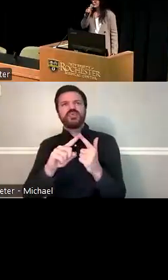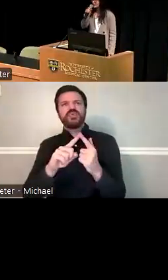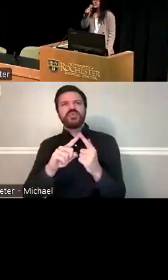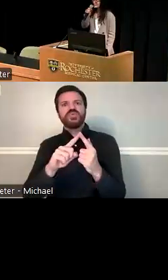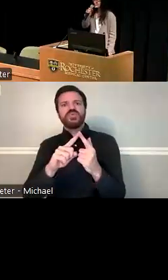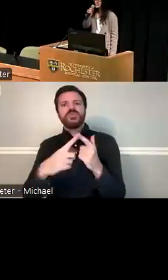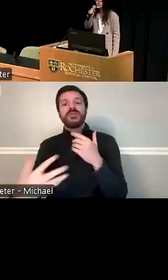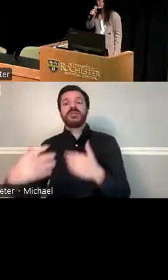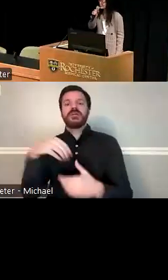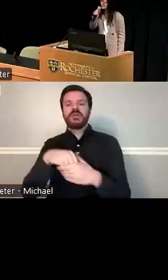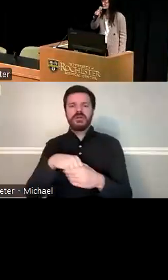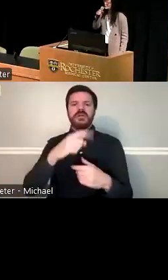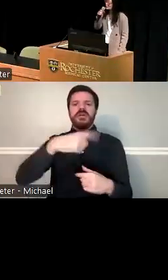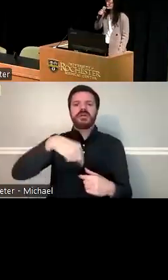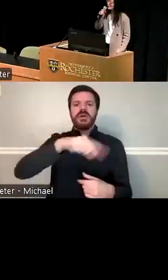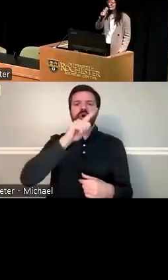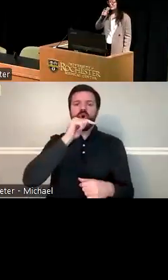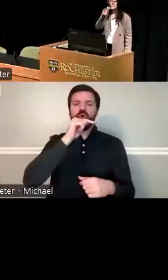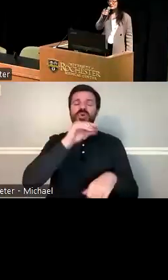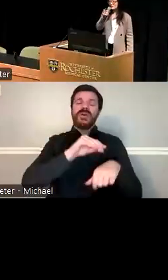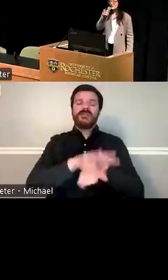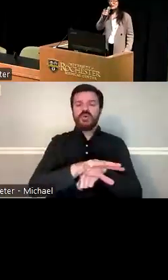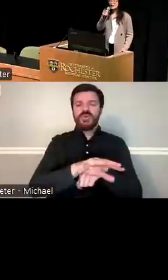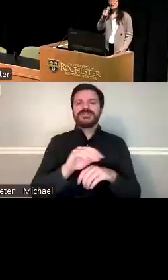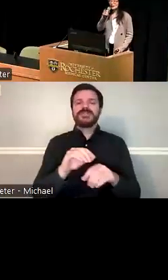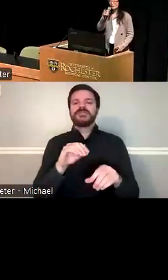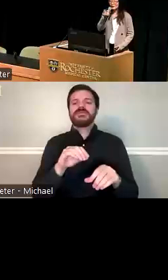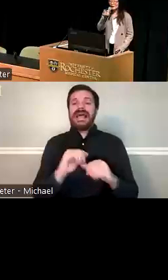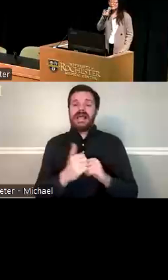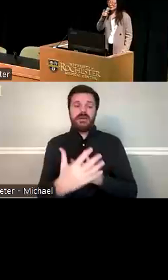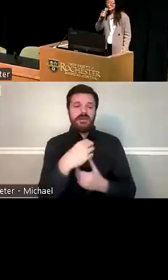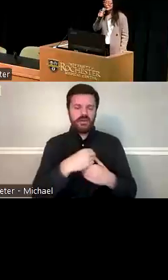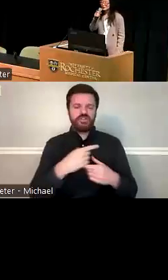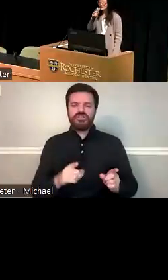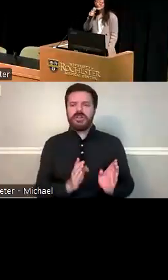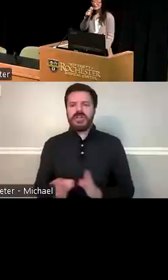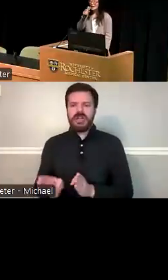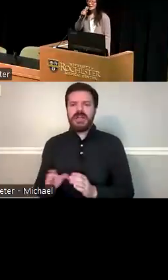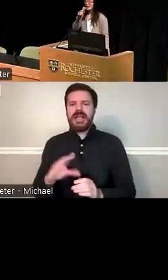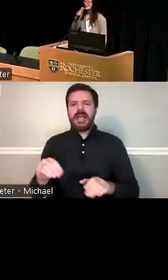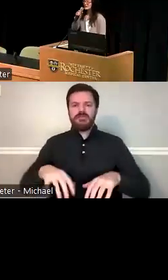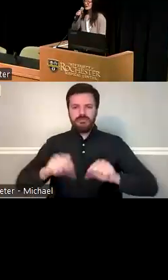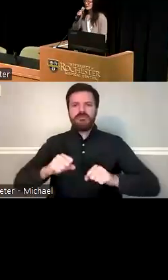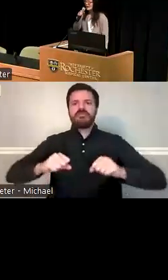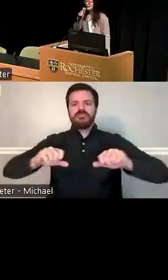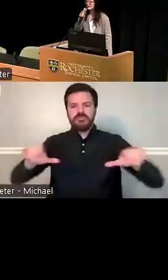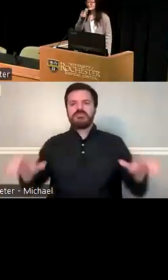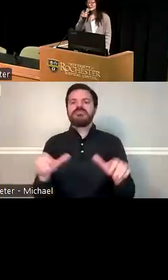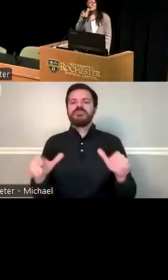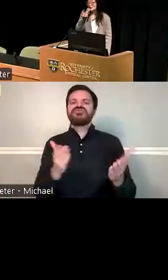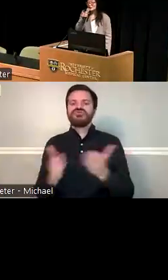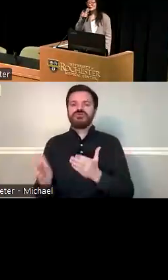the affected individuals to the preparation of the service and for the execution of the service, and guiding